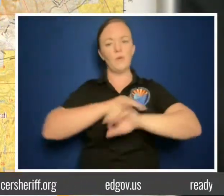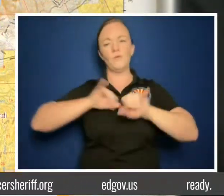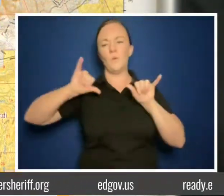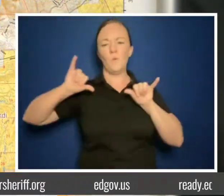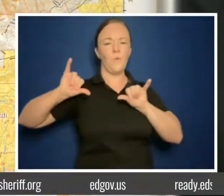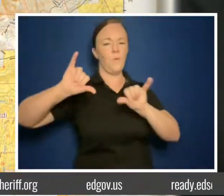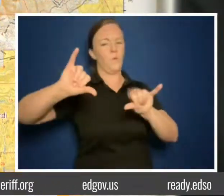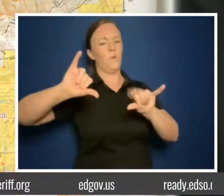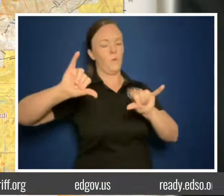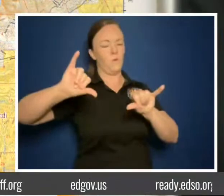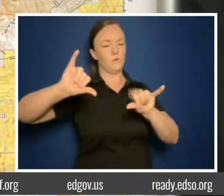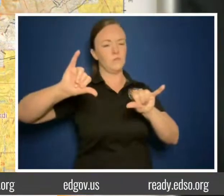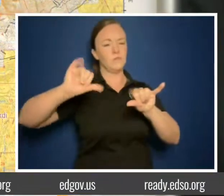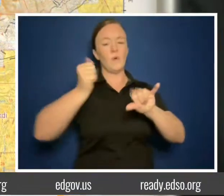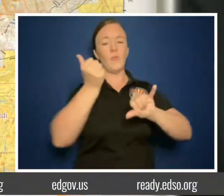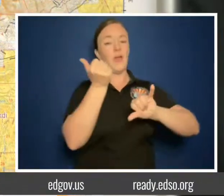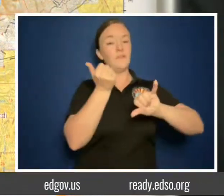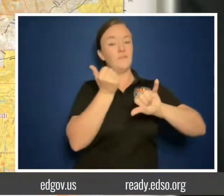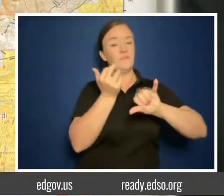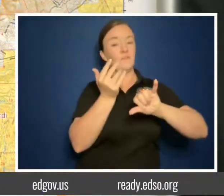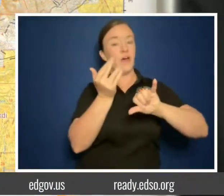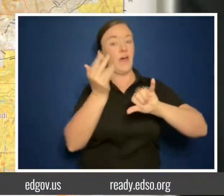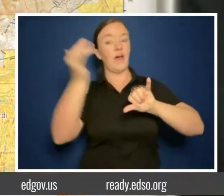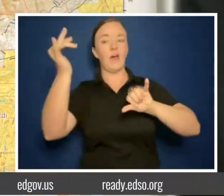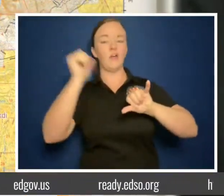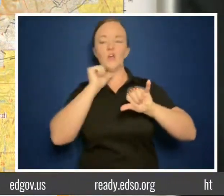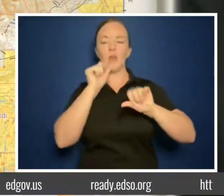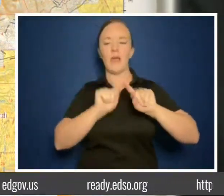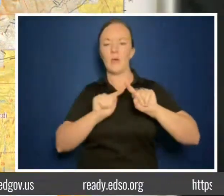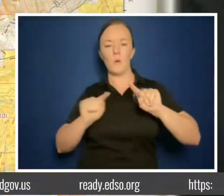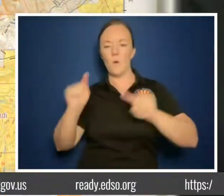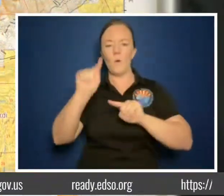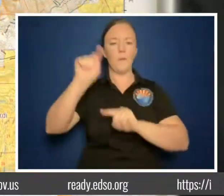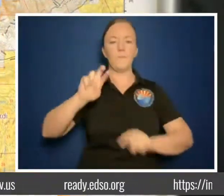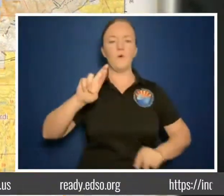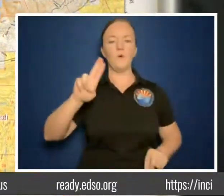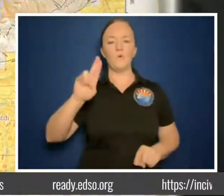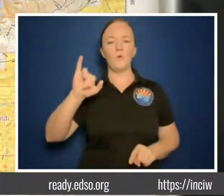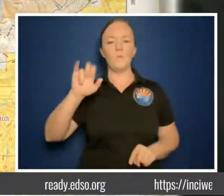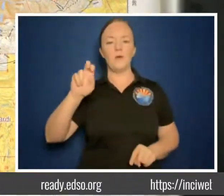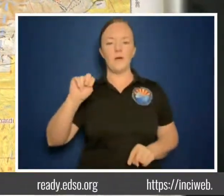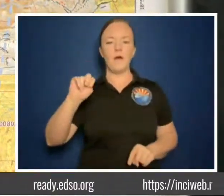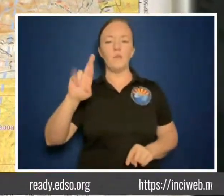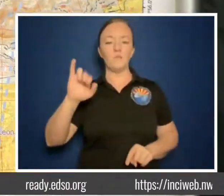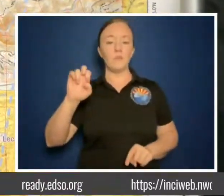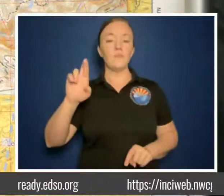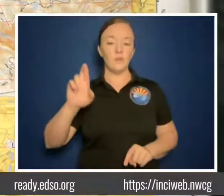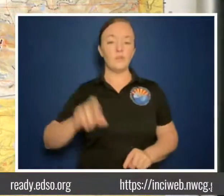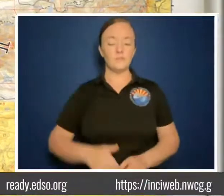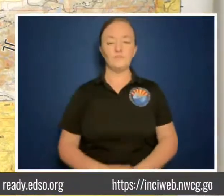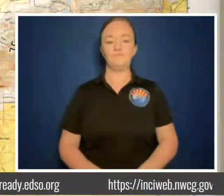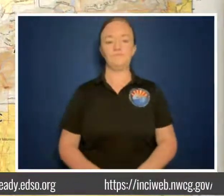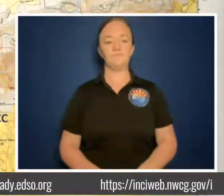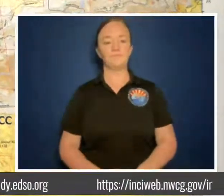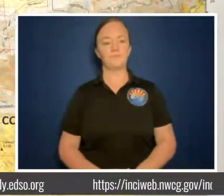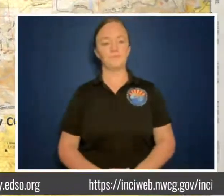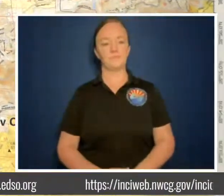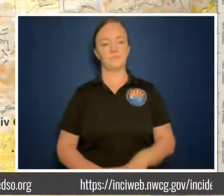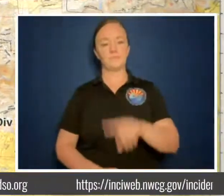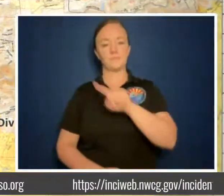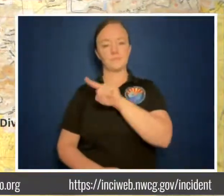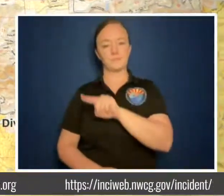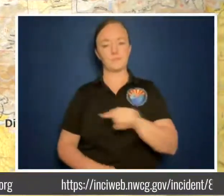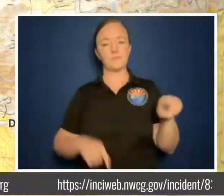from progressing further up the south end of the Rubicon River. As we come around to